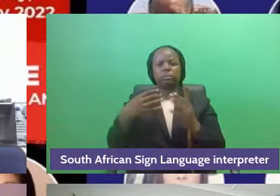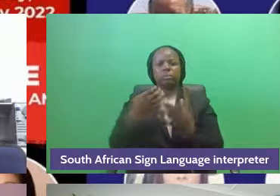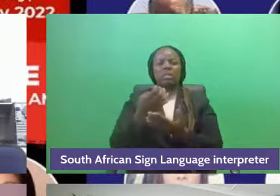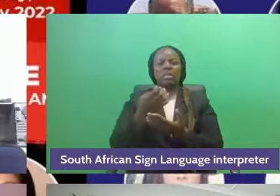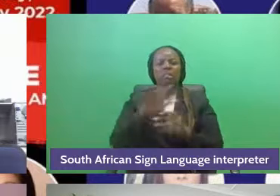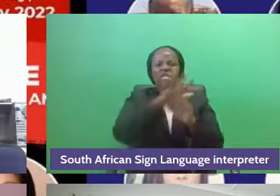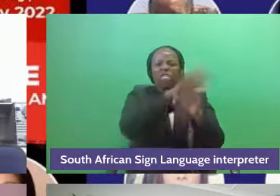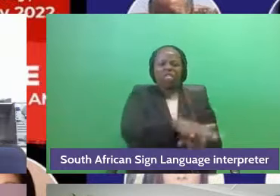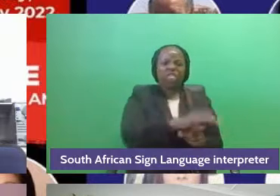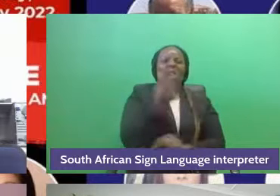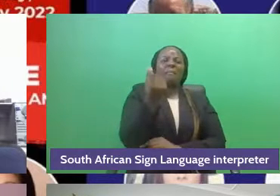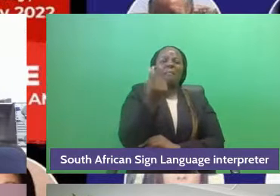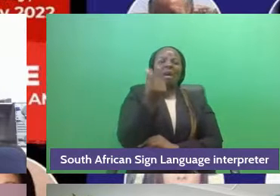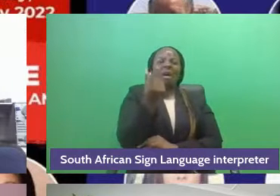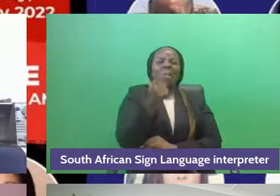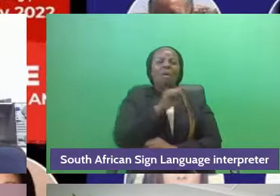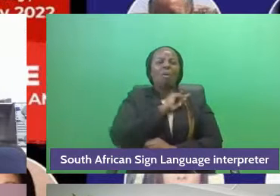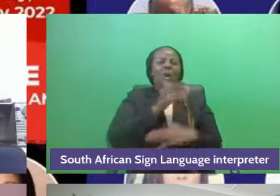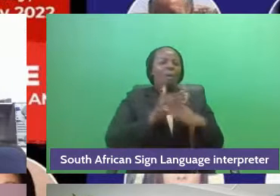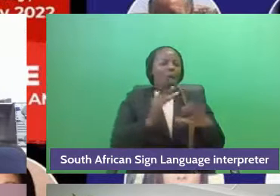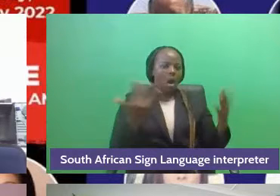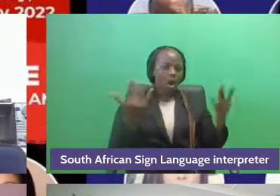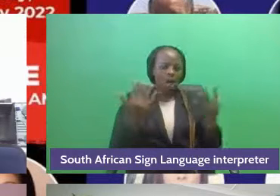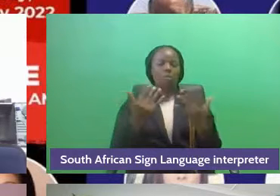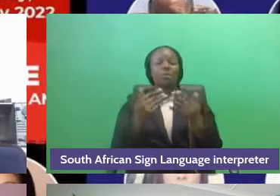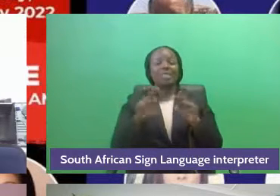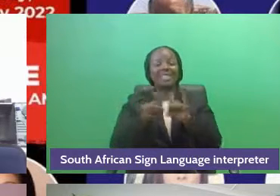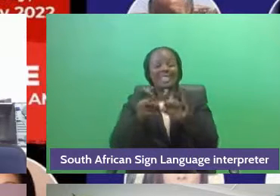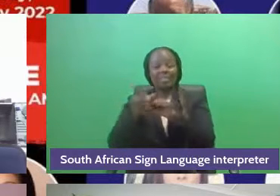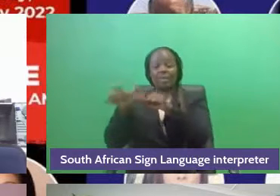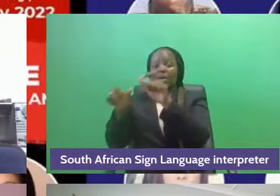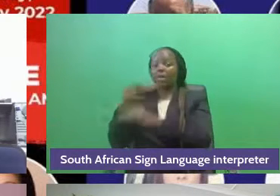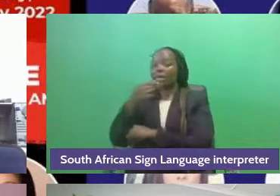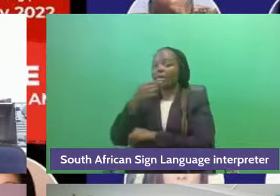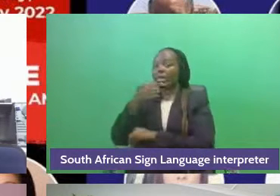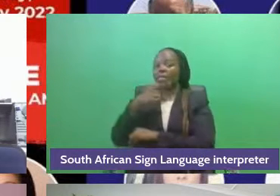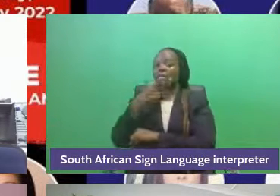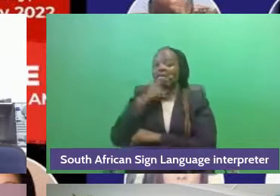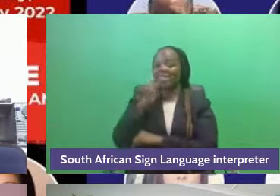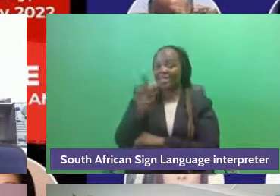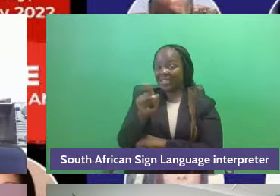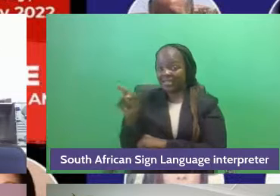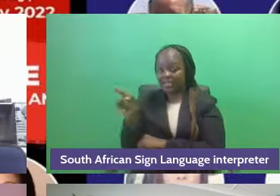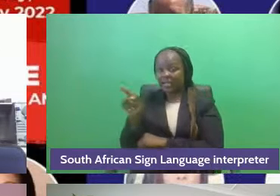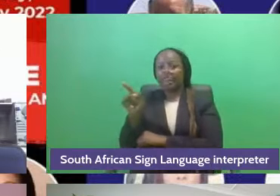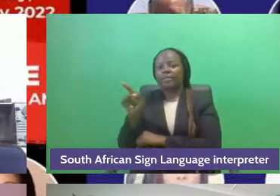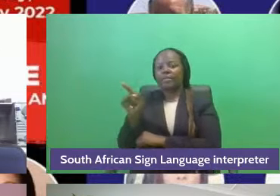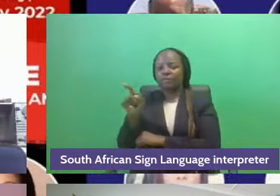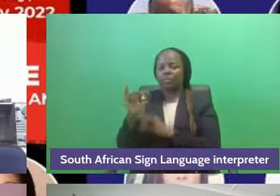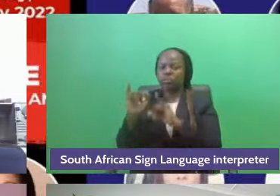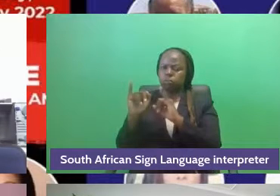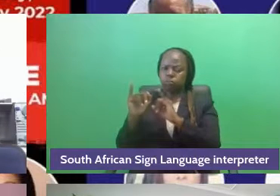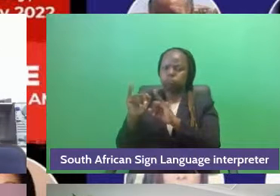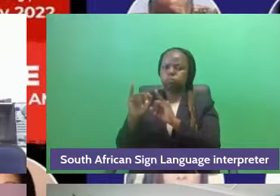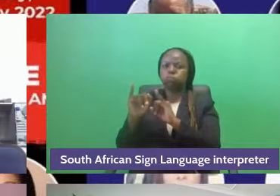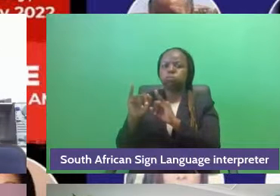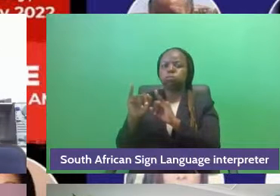violence. And members of the LGBTIQ plus community are also at an increased